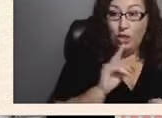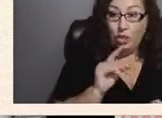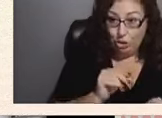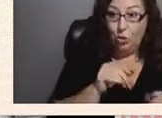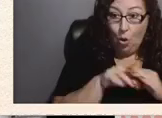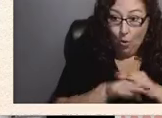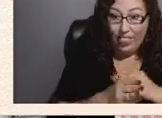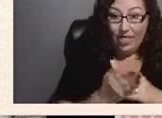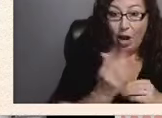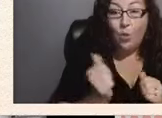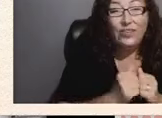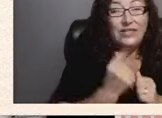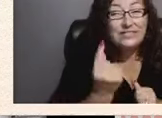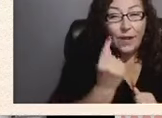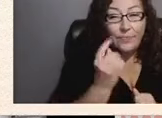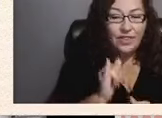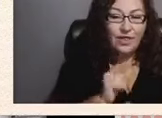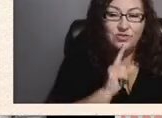something that really